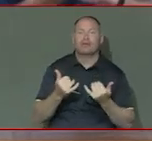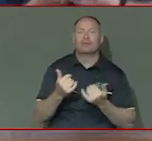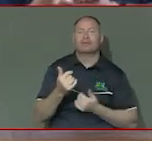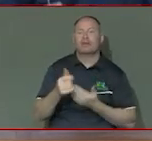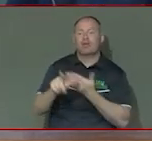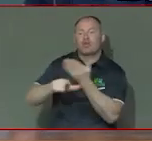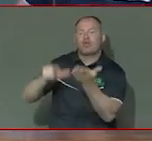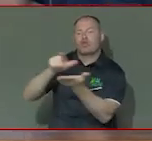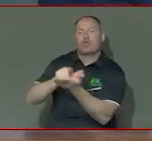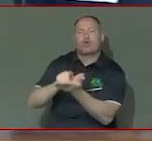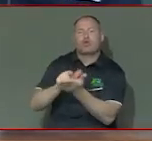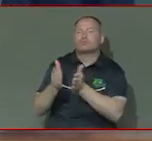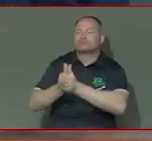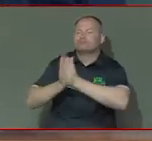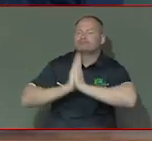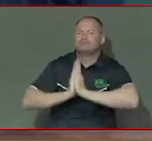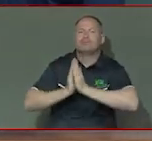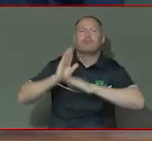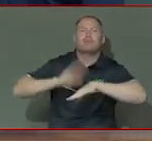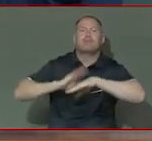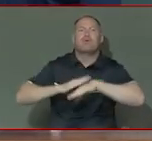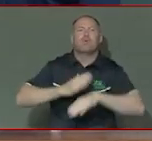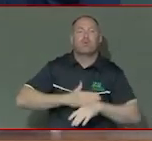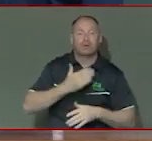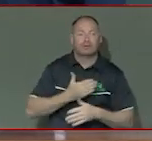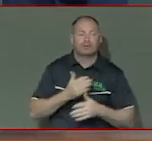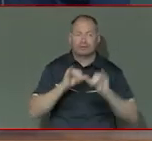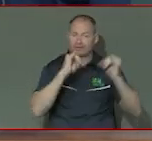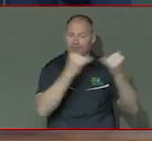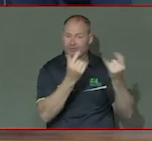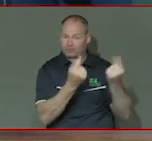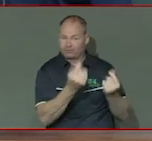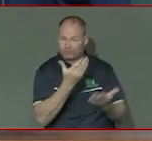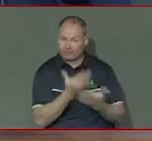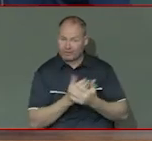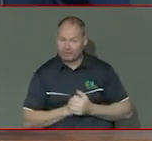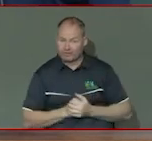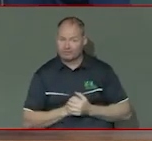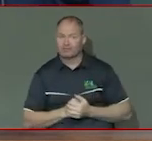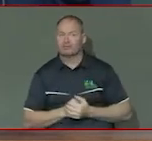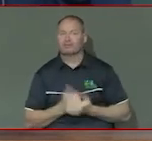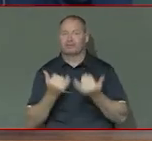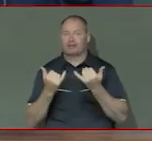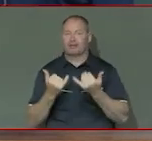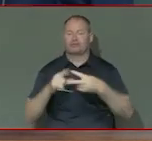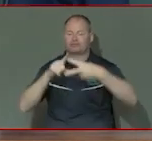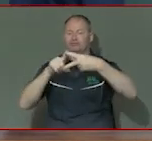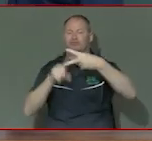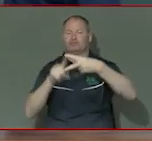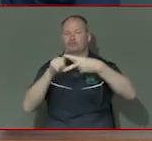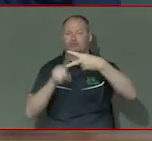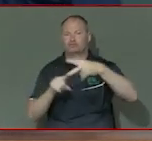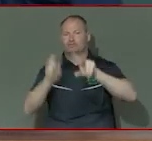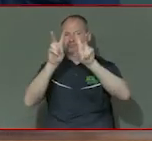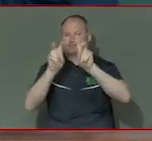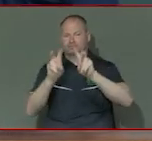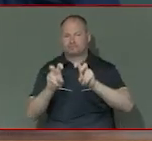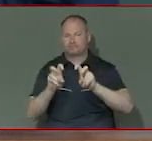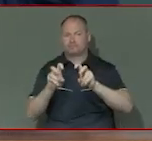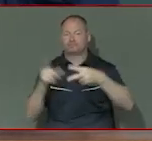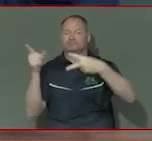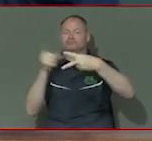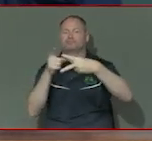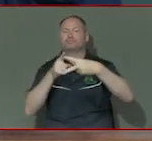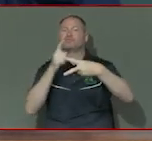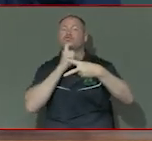What must I do? I must go look at my debt equity and I must go and look at my return on capital. So if I use that one, I